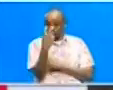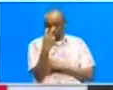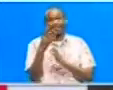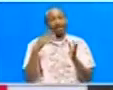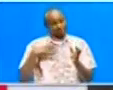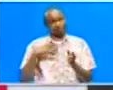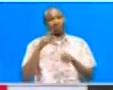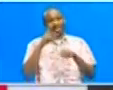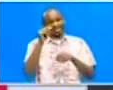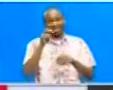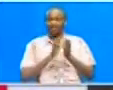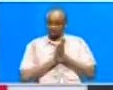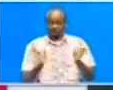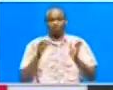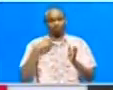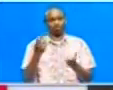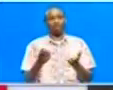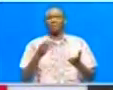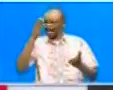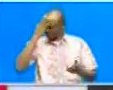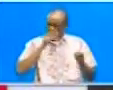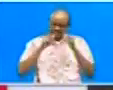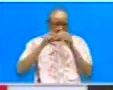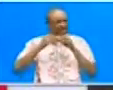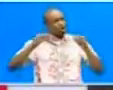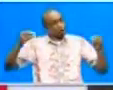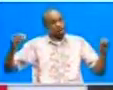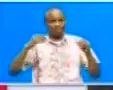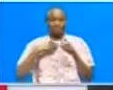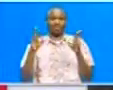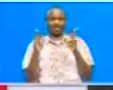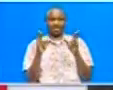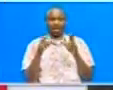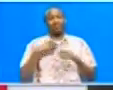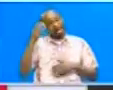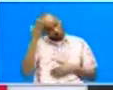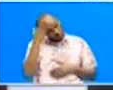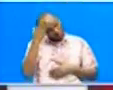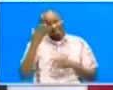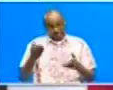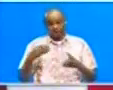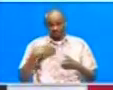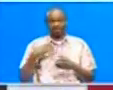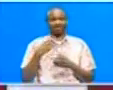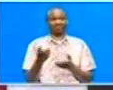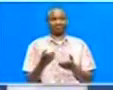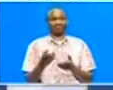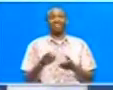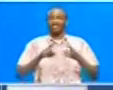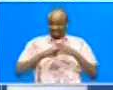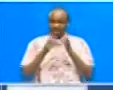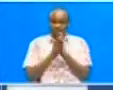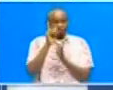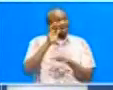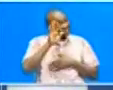pia KTN kwa jumla. Najua nina safari ndefu na najua niko jemedari lakini sijakamilika. Kila safari huanza na hatua moja.